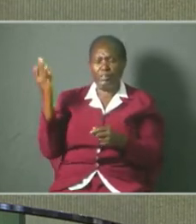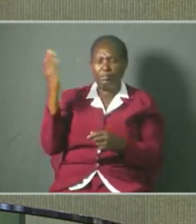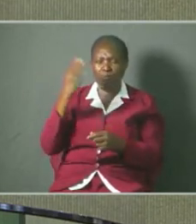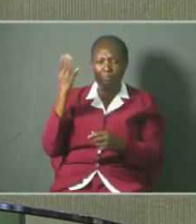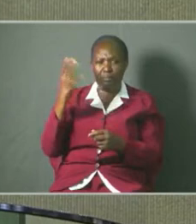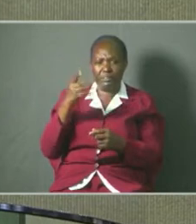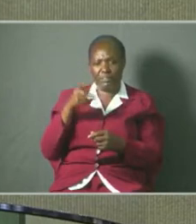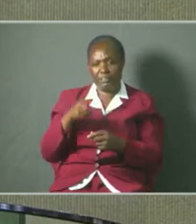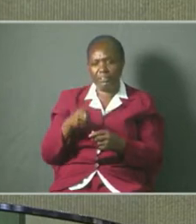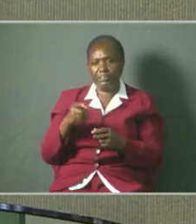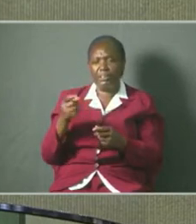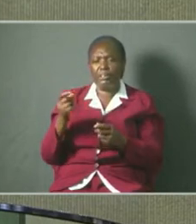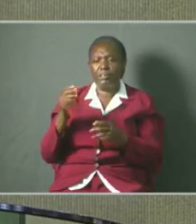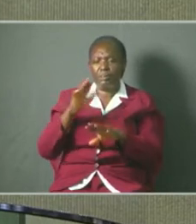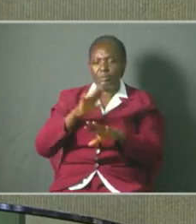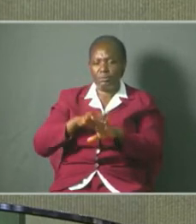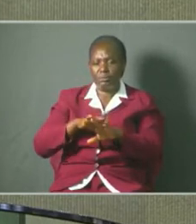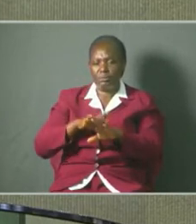as a witness